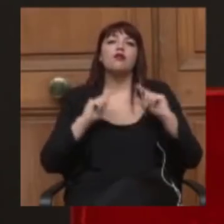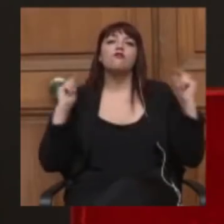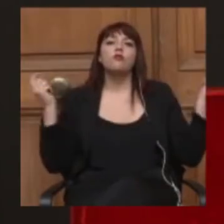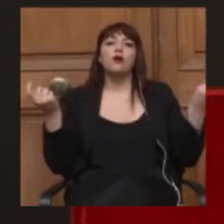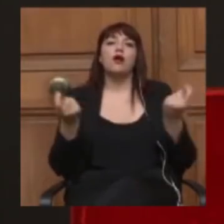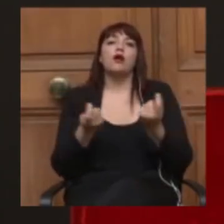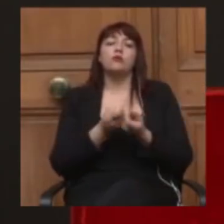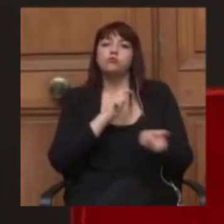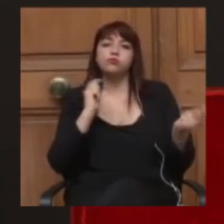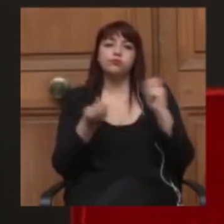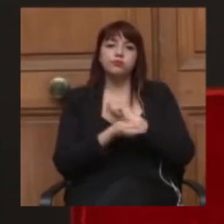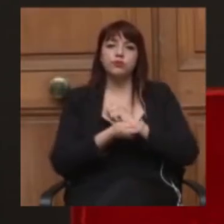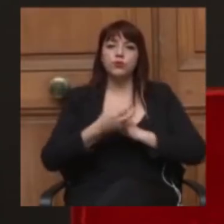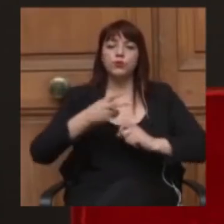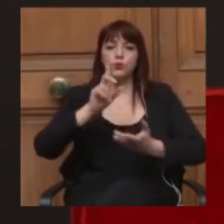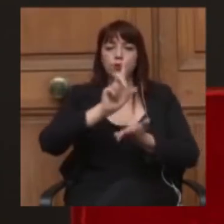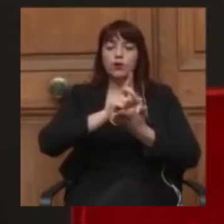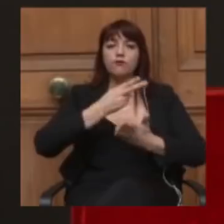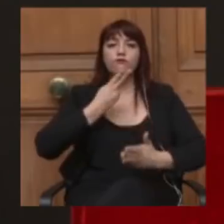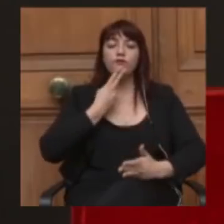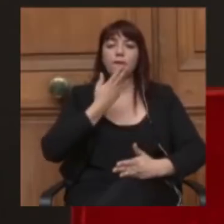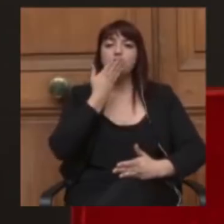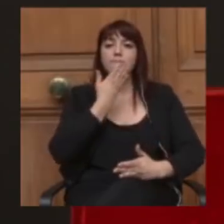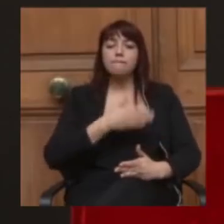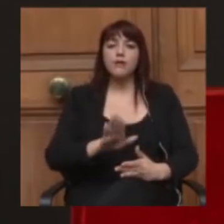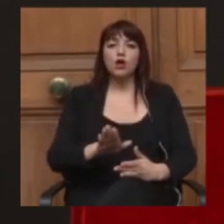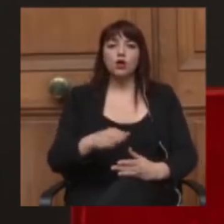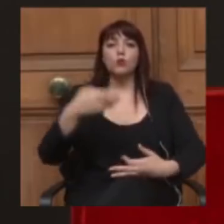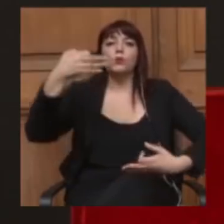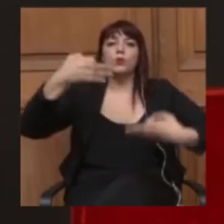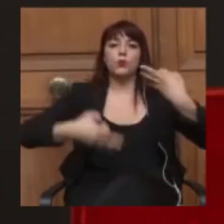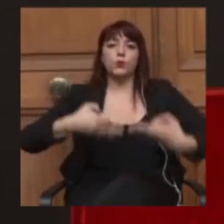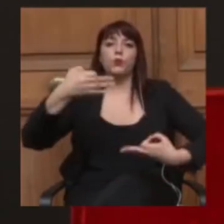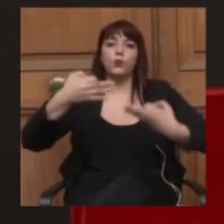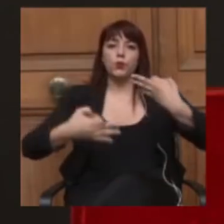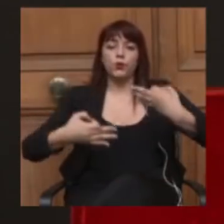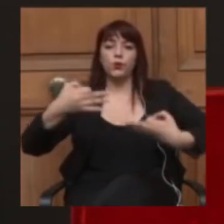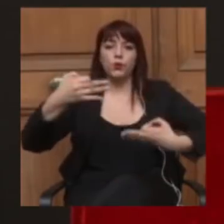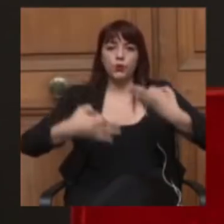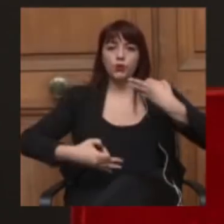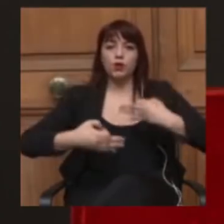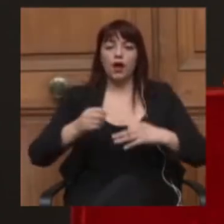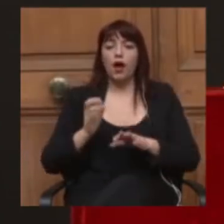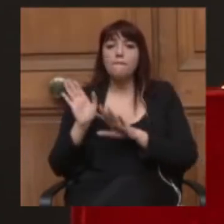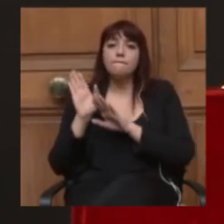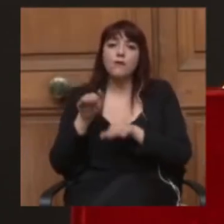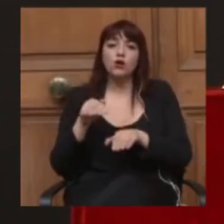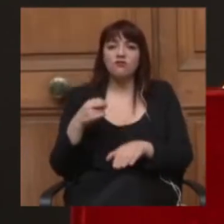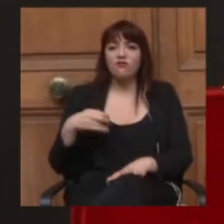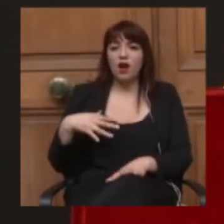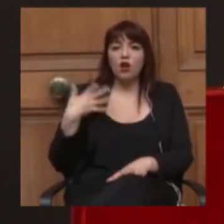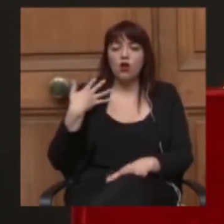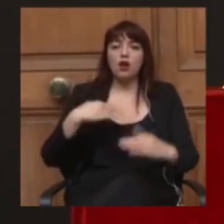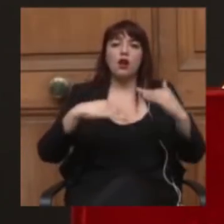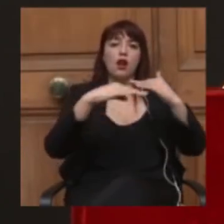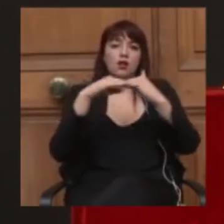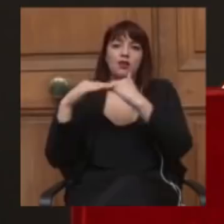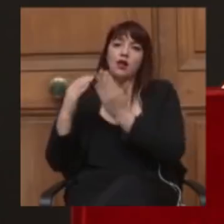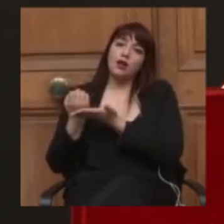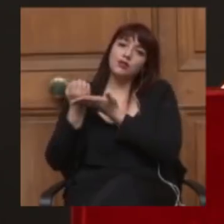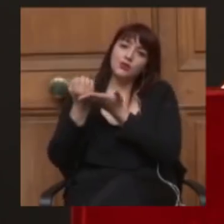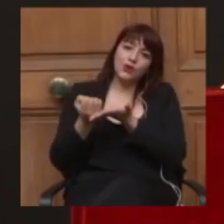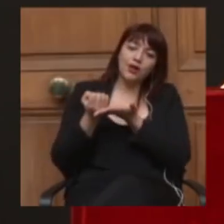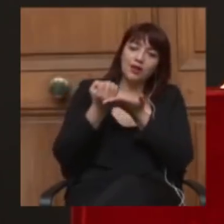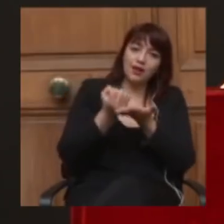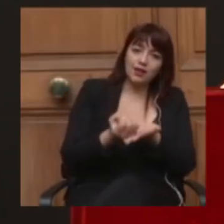just domain, one that supports the values of equality, solidarity, nonviolence,